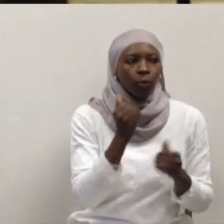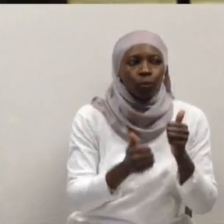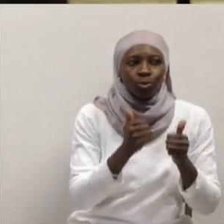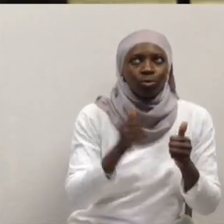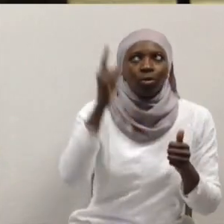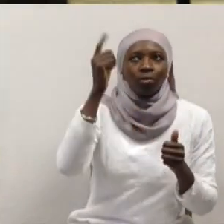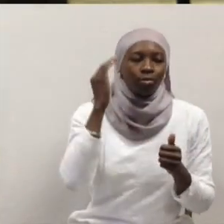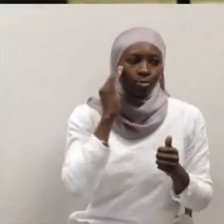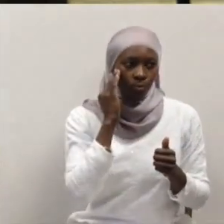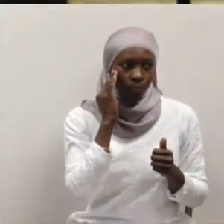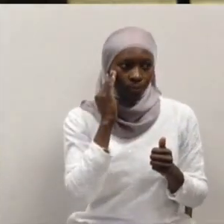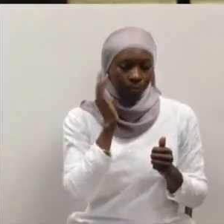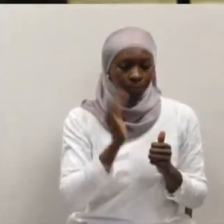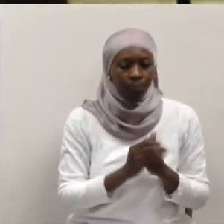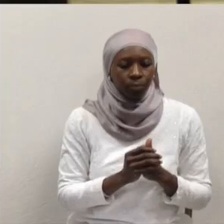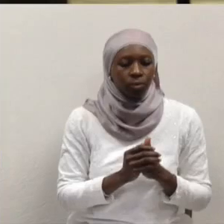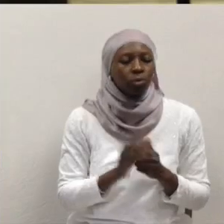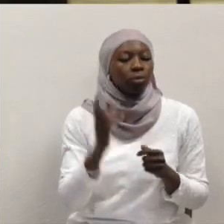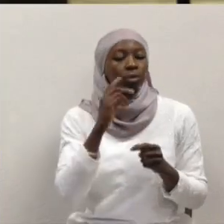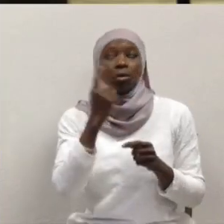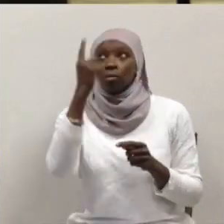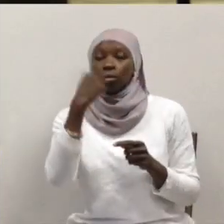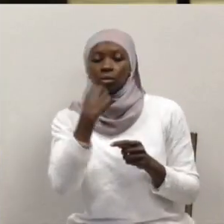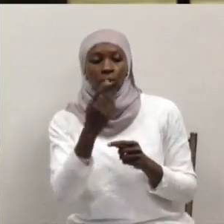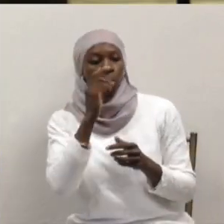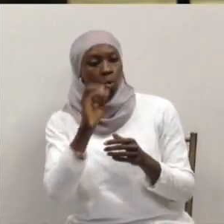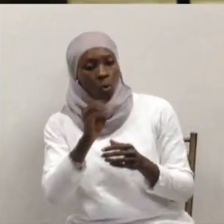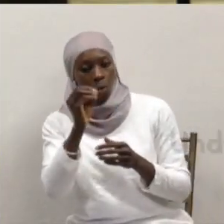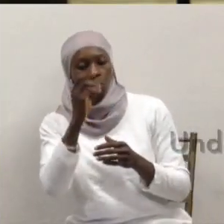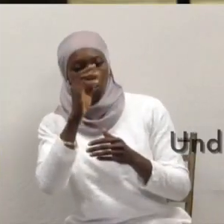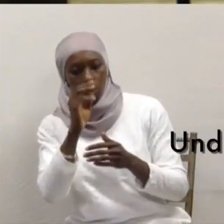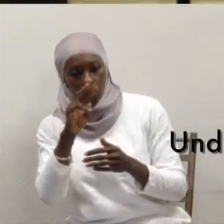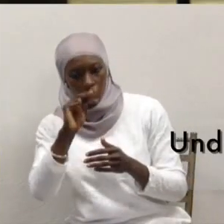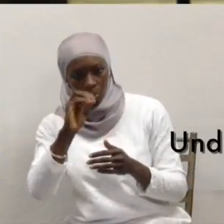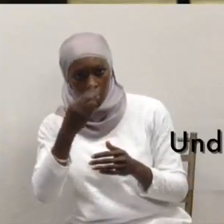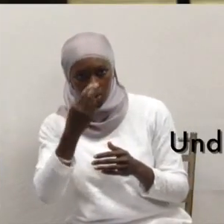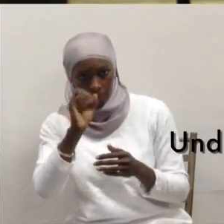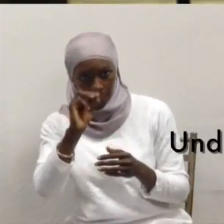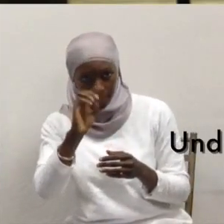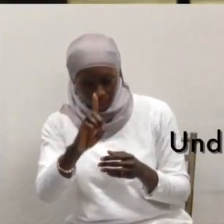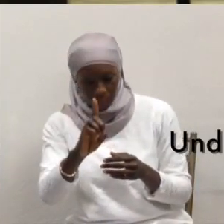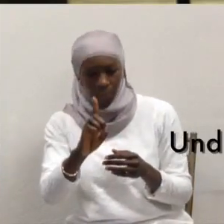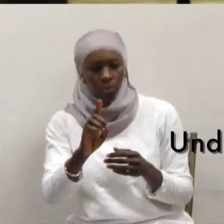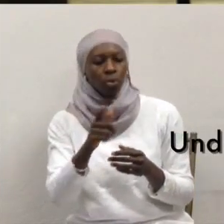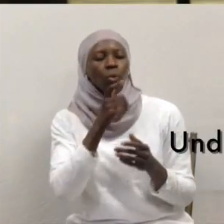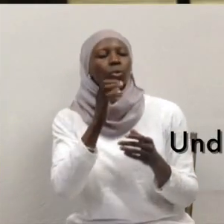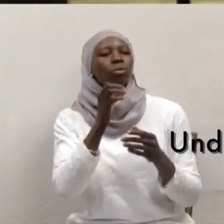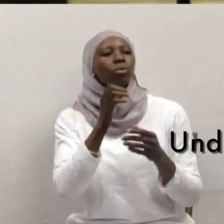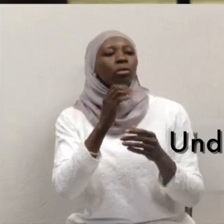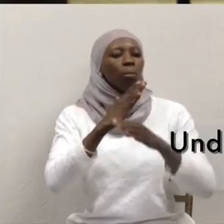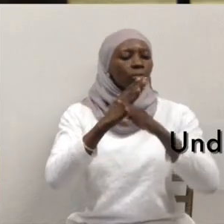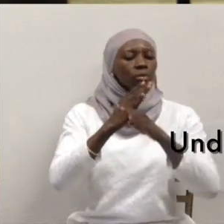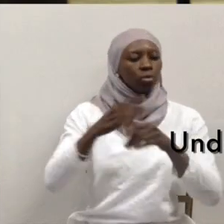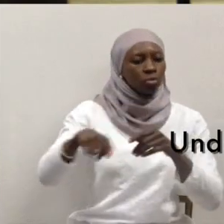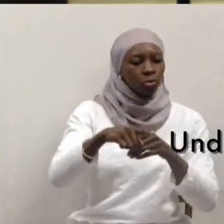then who could prevent Allah at all if he indeed intended for you harm or